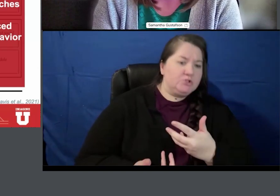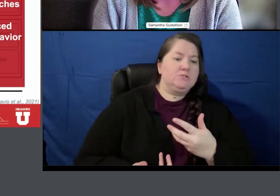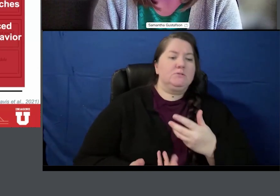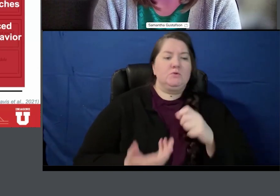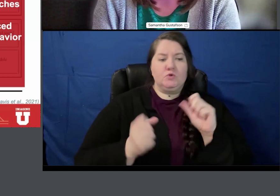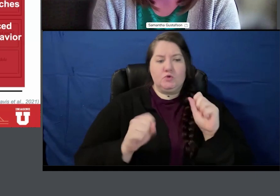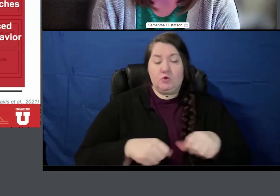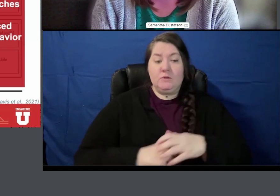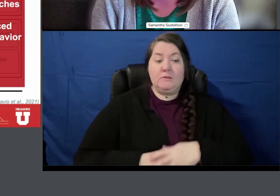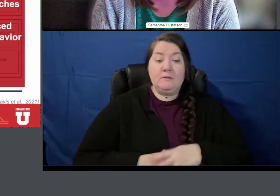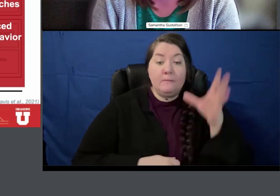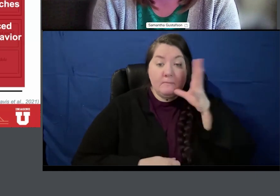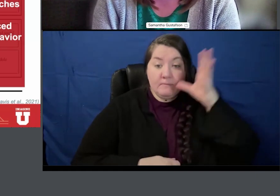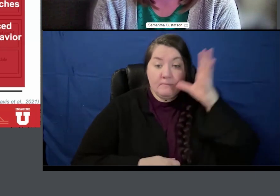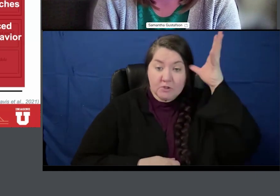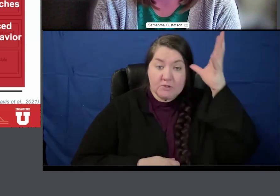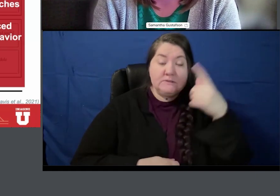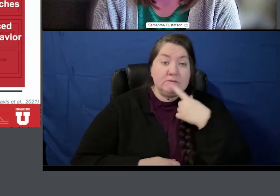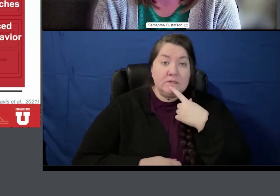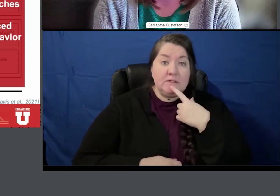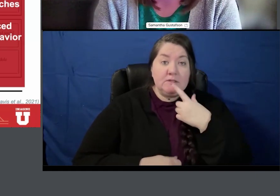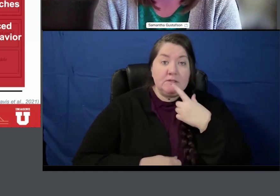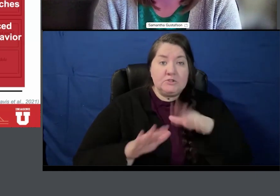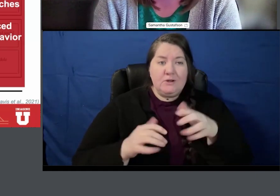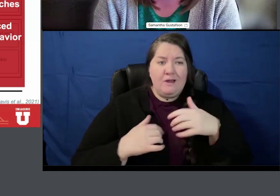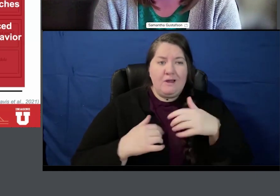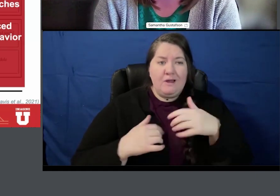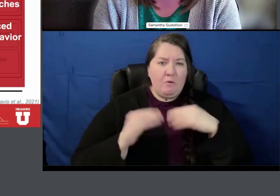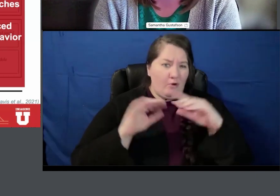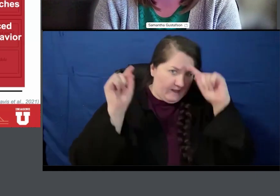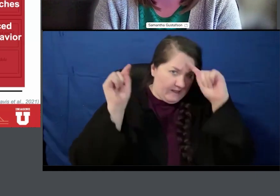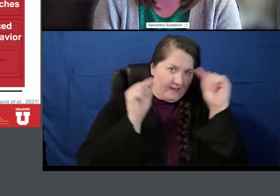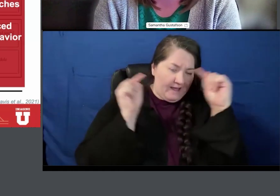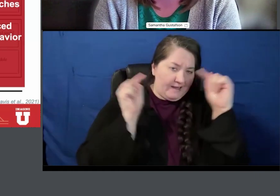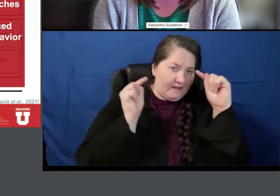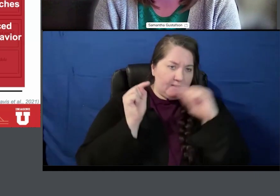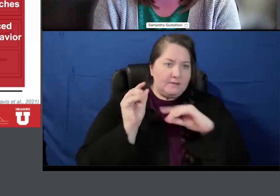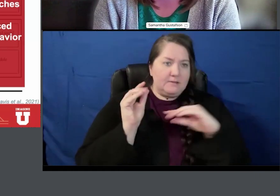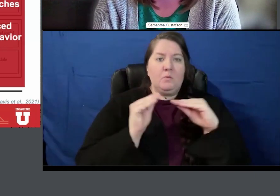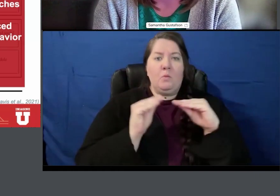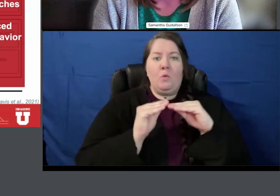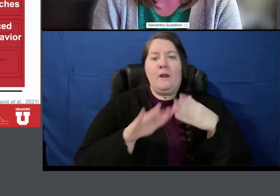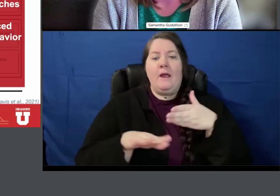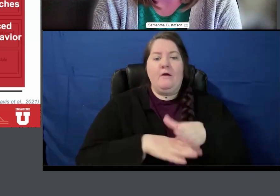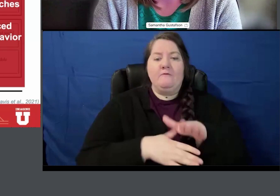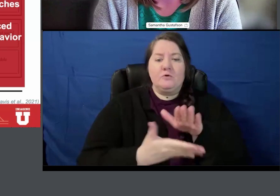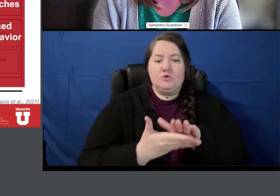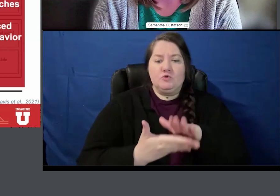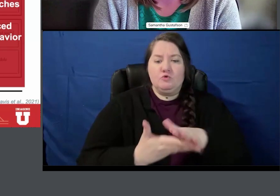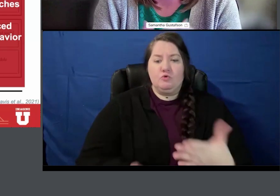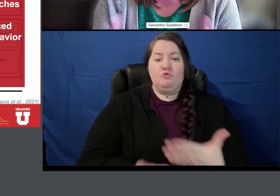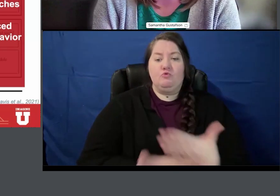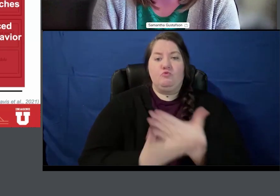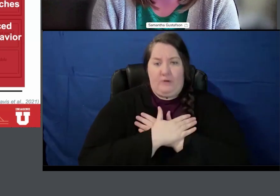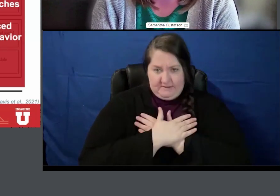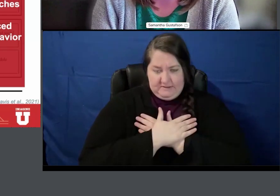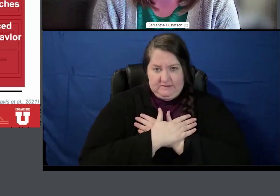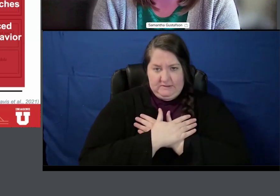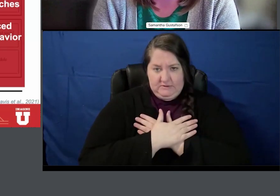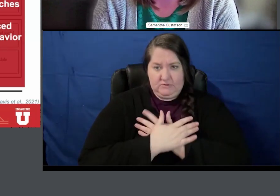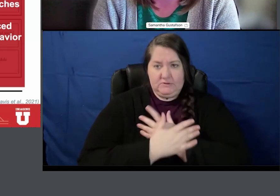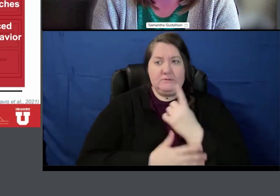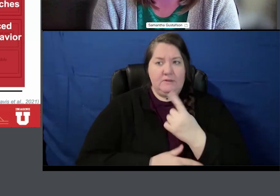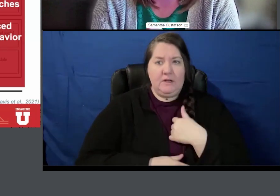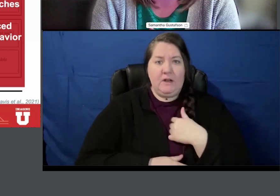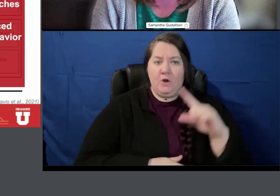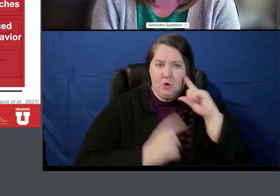The parents reported that their children had more headaches and required more after school rest. So, this is something that I heard a lot when